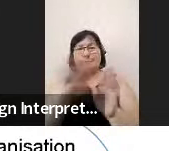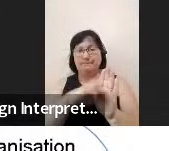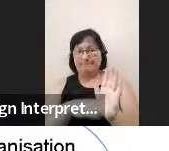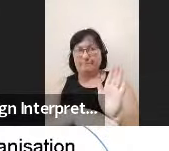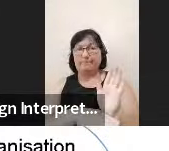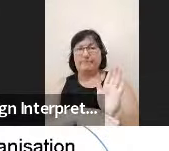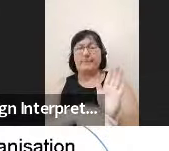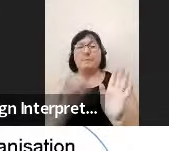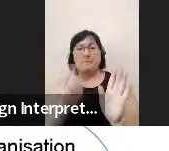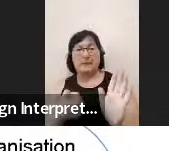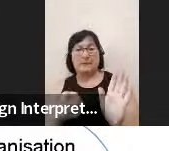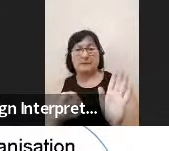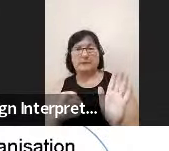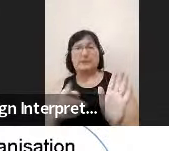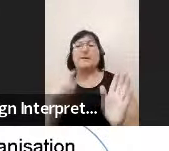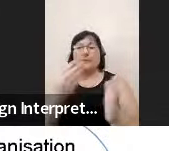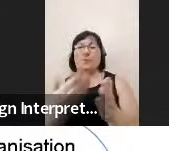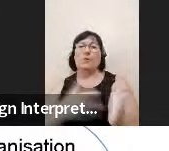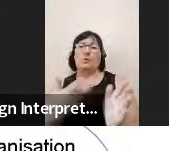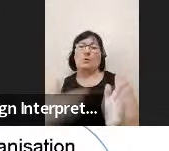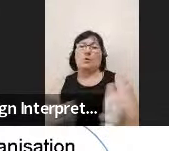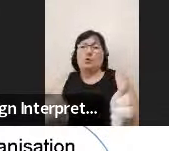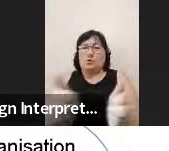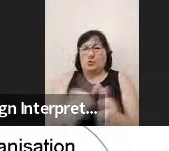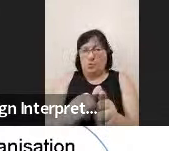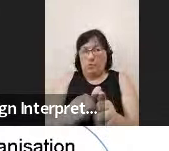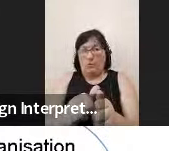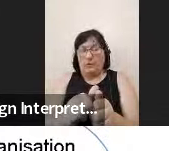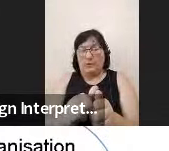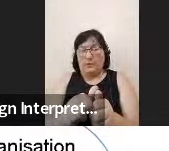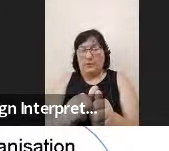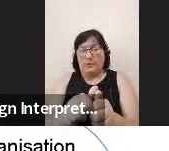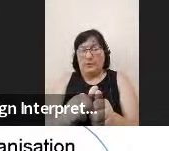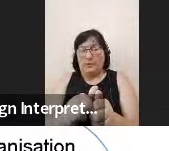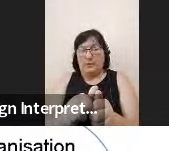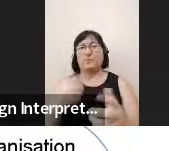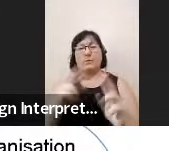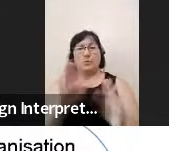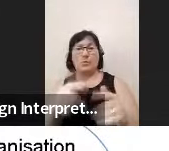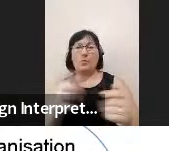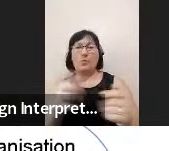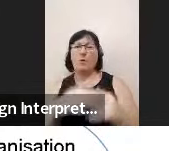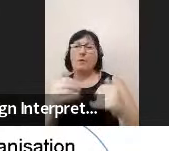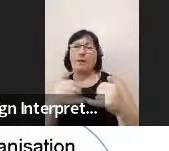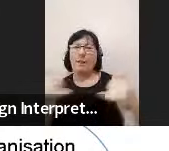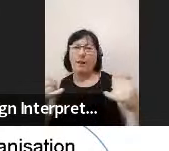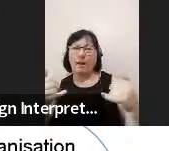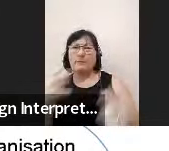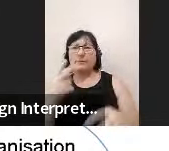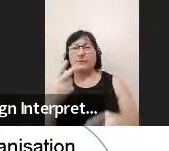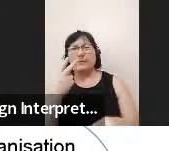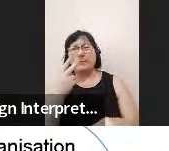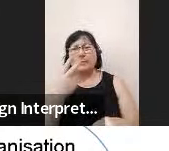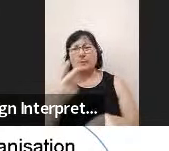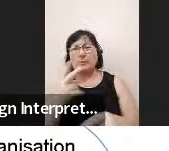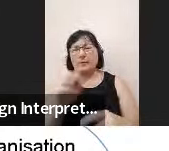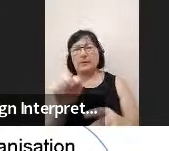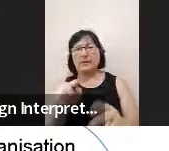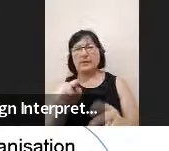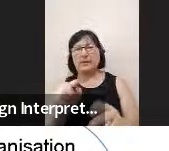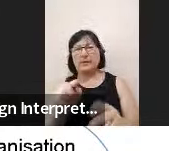So I hope that all of you that are online today and those that may be looking at the YouTube in the near future will also ensure that they are compliant,